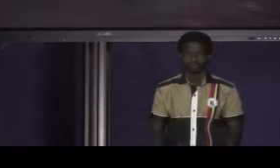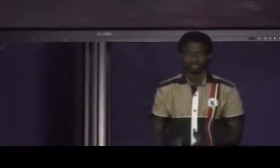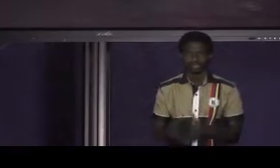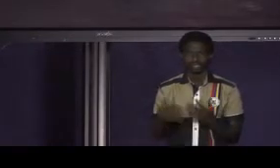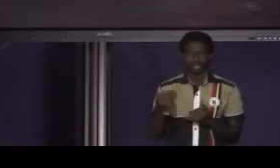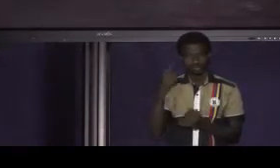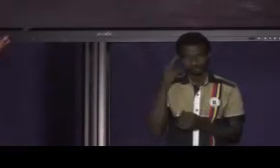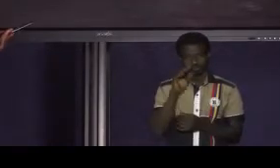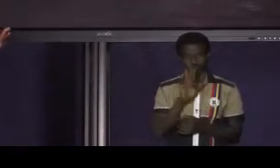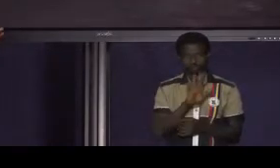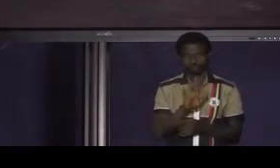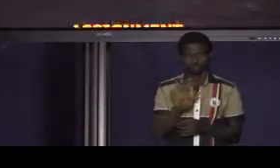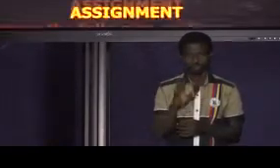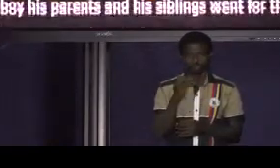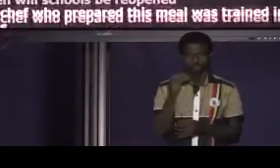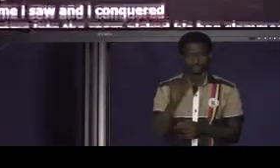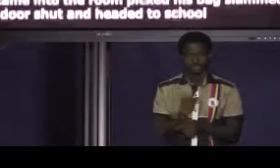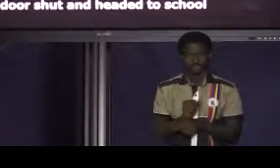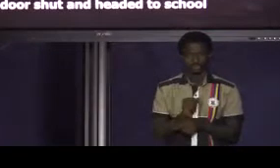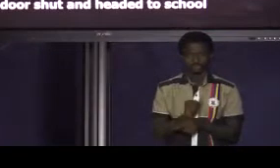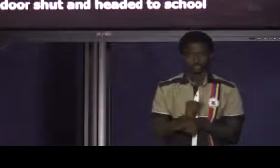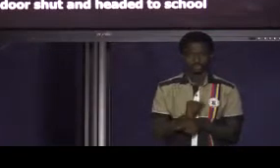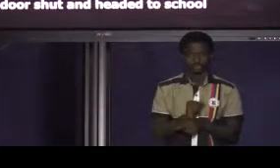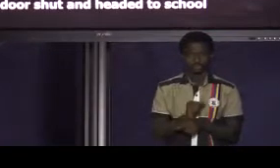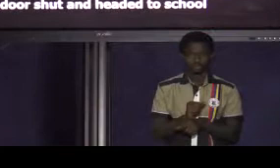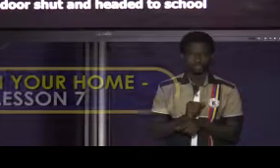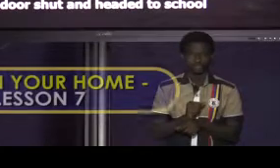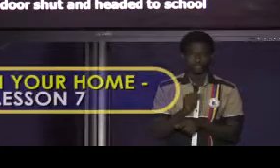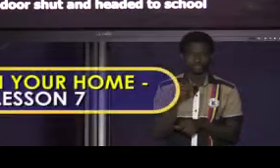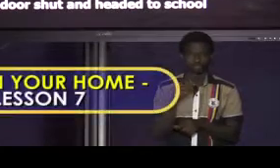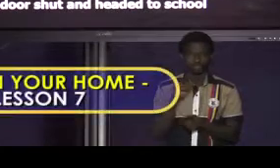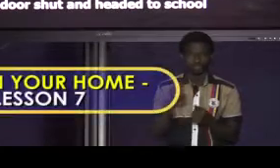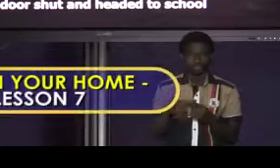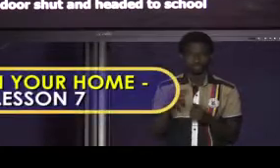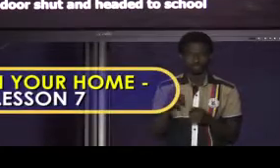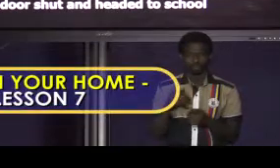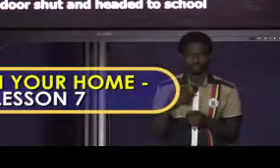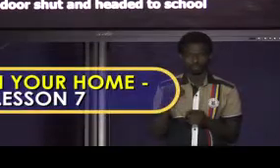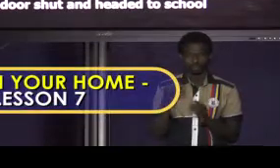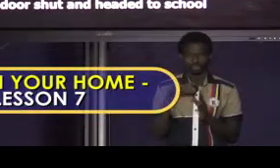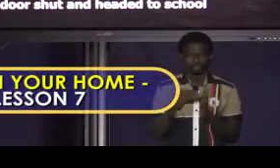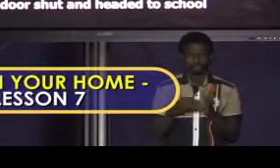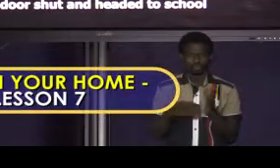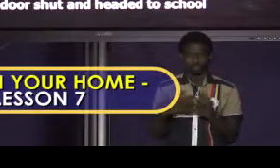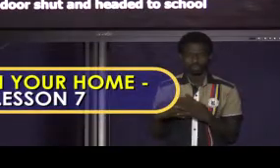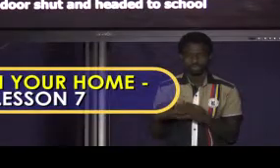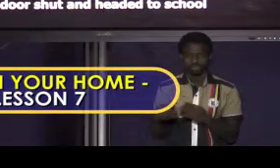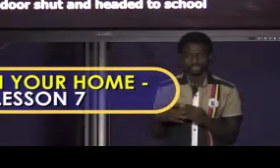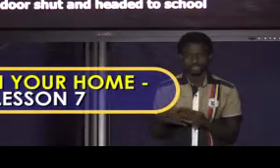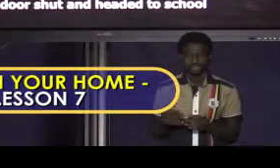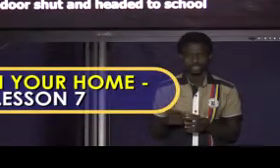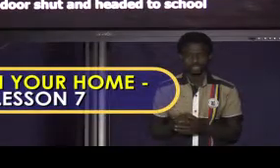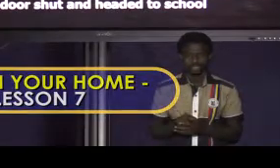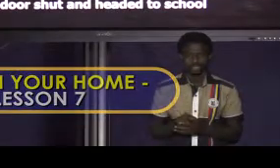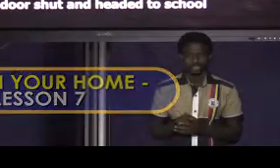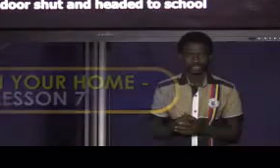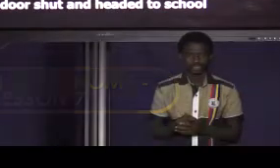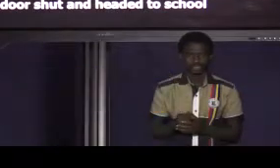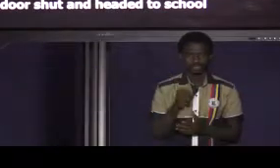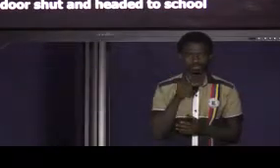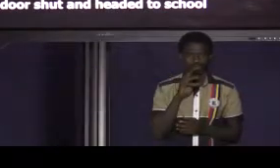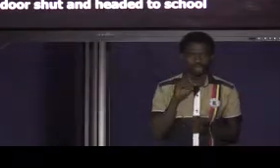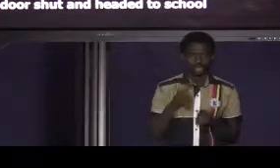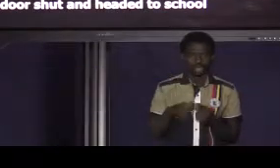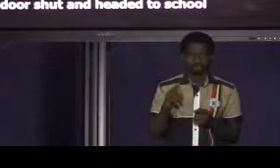Now for your assignment. You are to punctuate the following sentences. You are